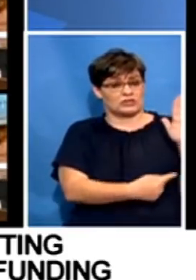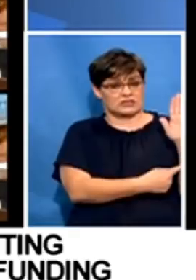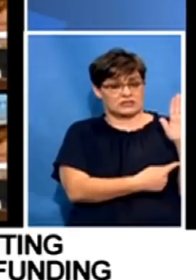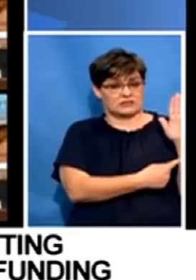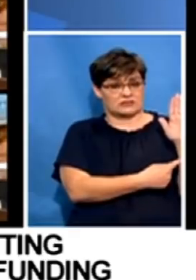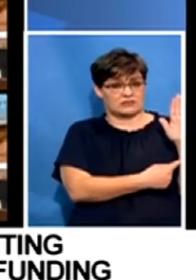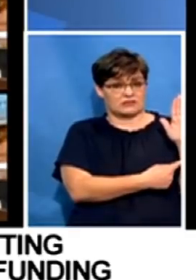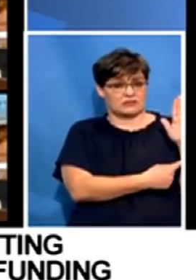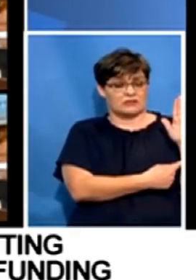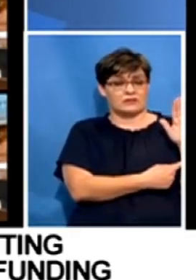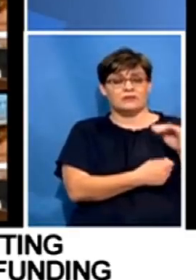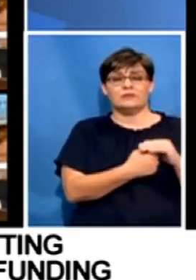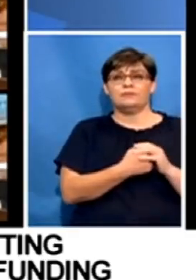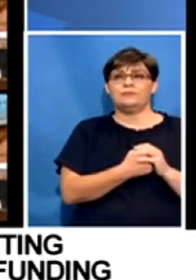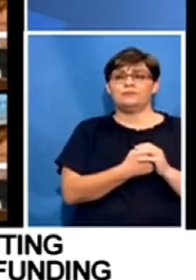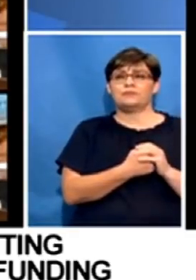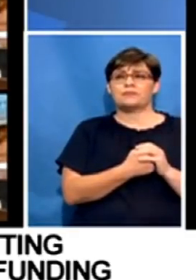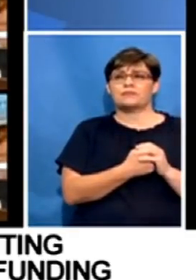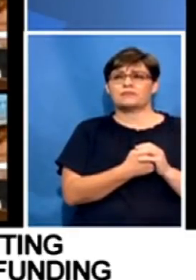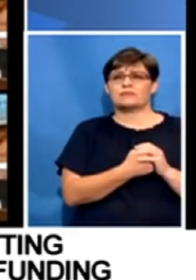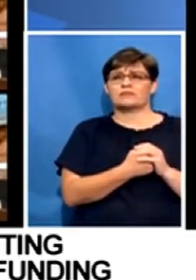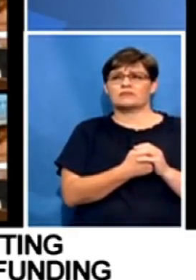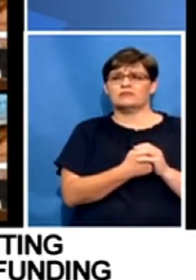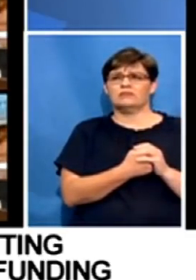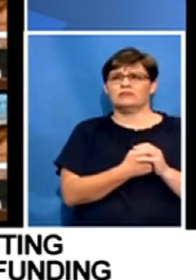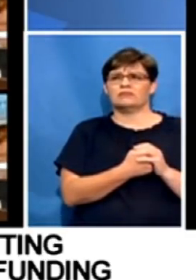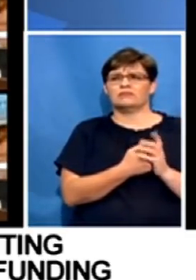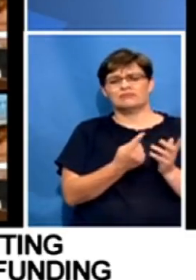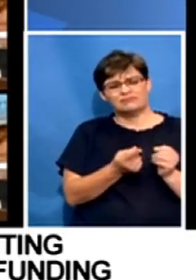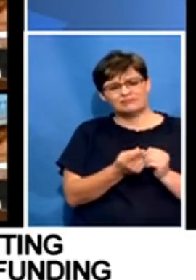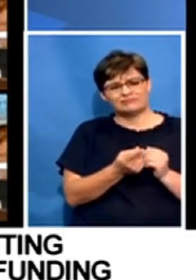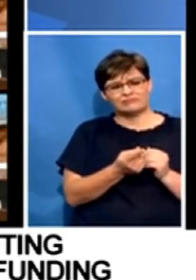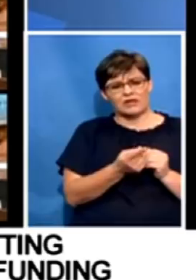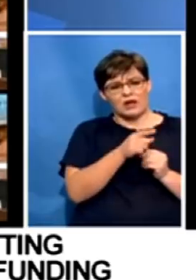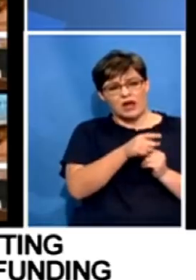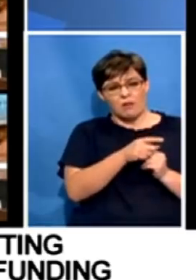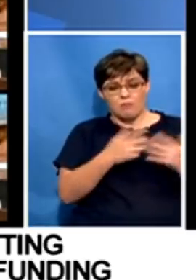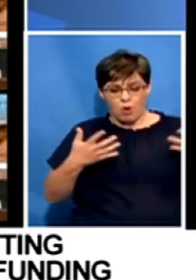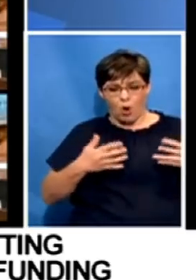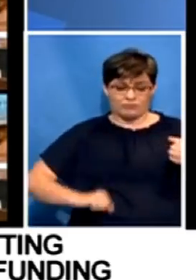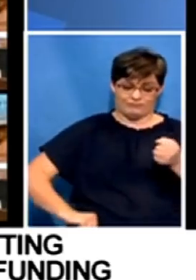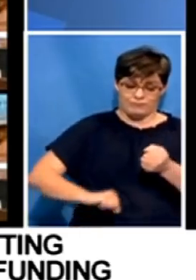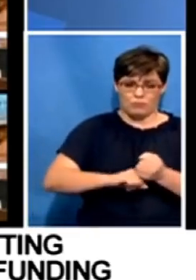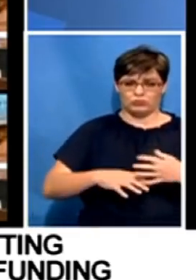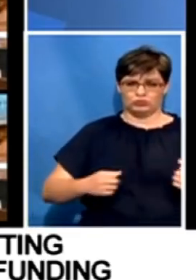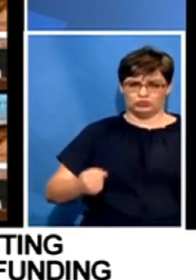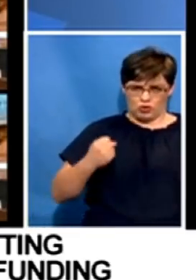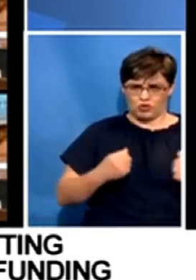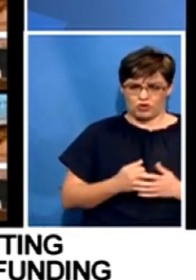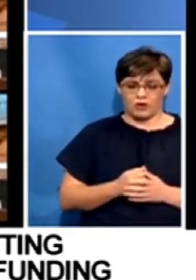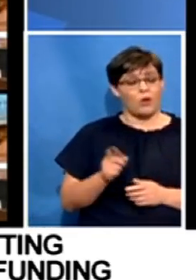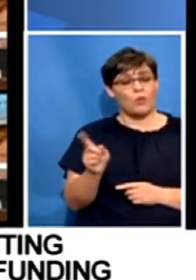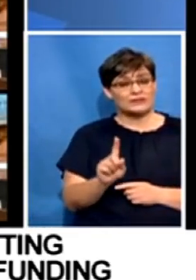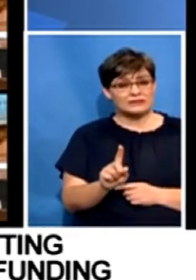even make that stronger. That is the administrative justice, to make